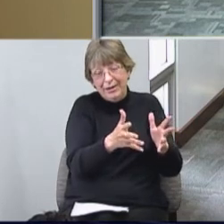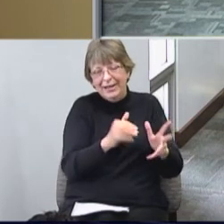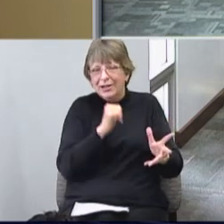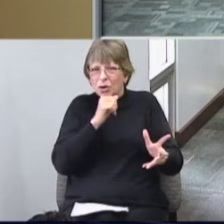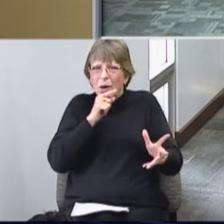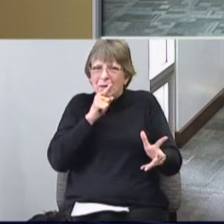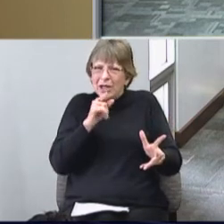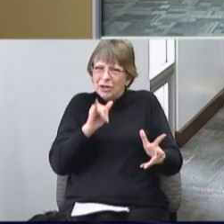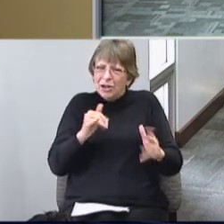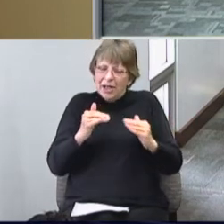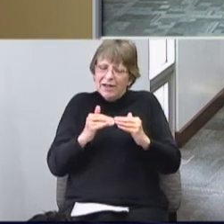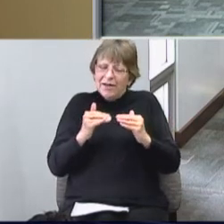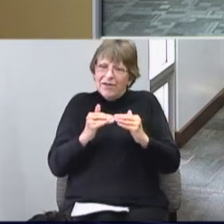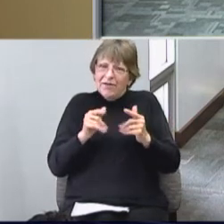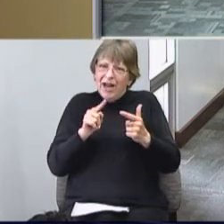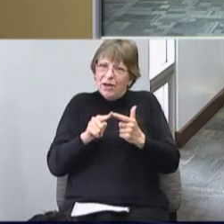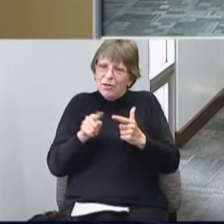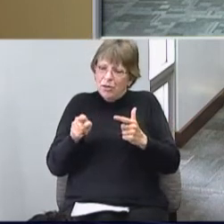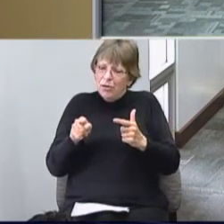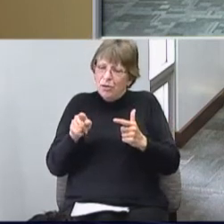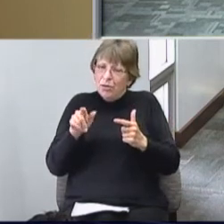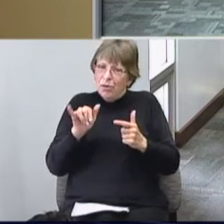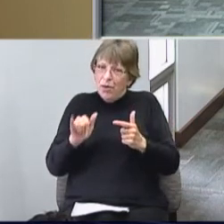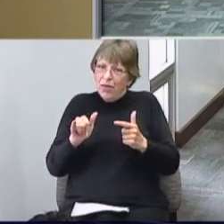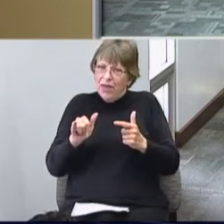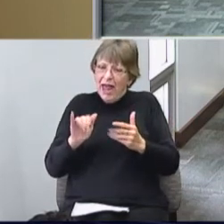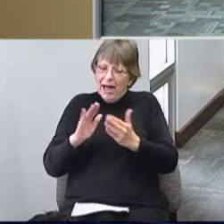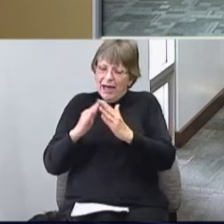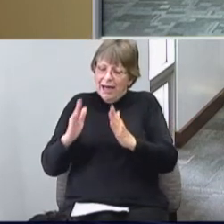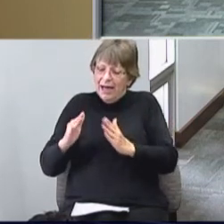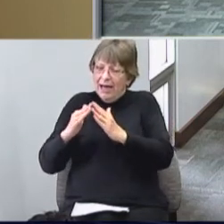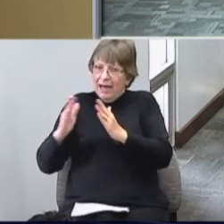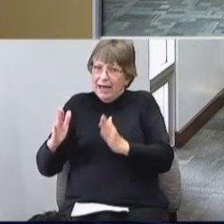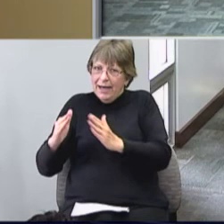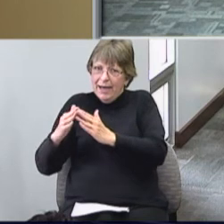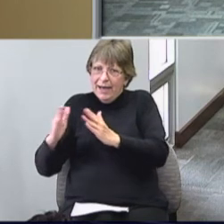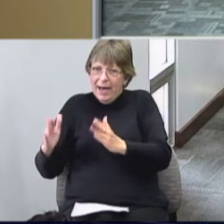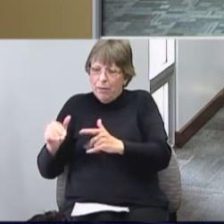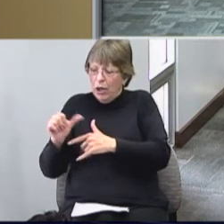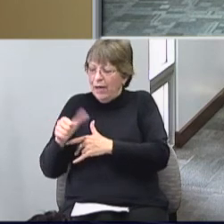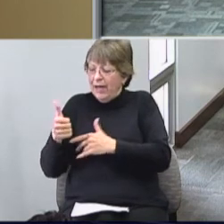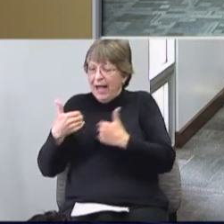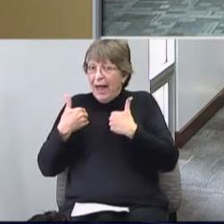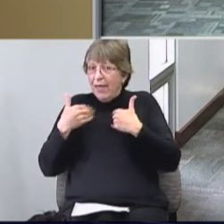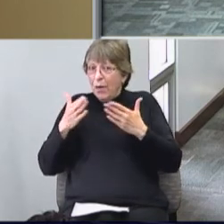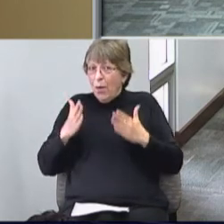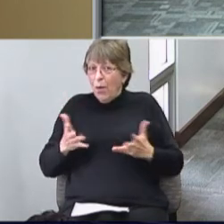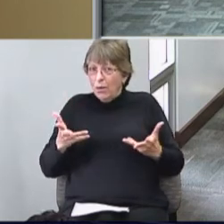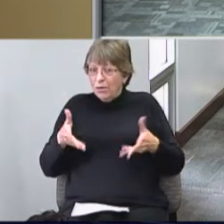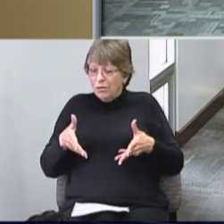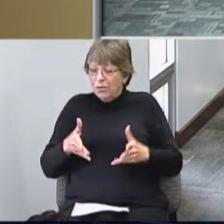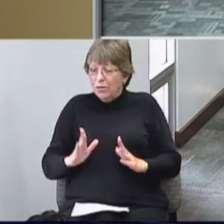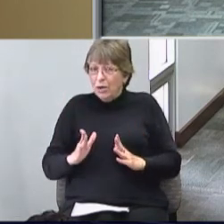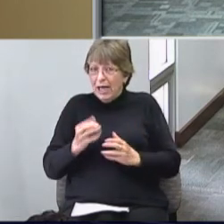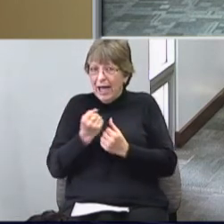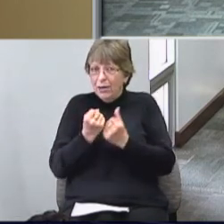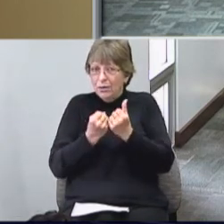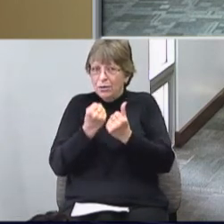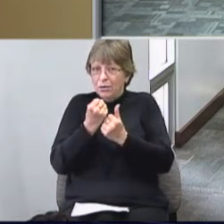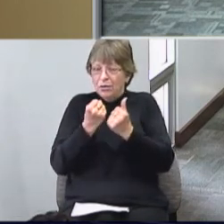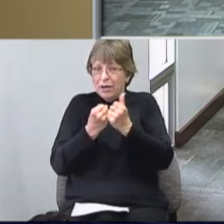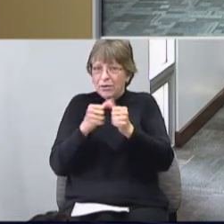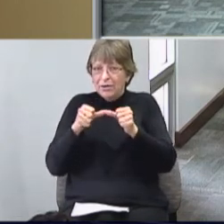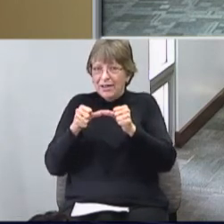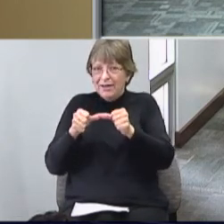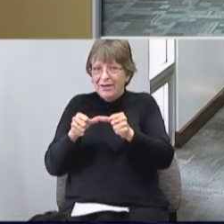sure that it's fair to the neighborhoods and the surrounding property owners to allow structures to continue to